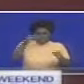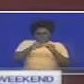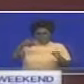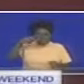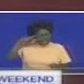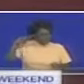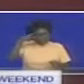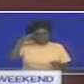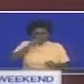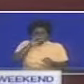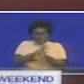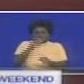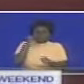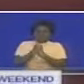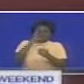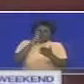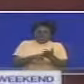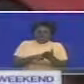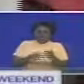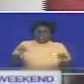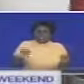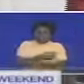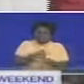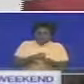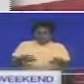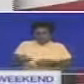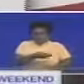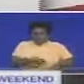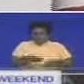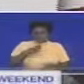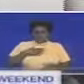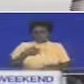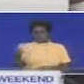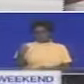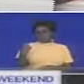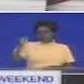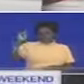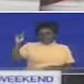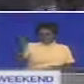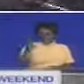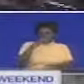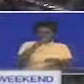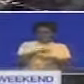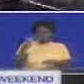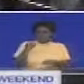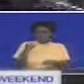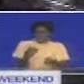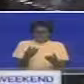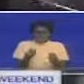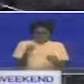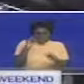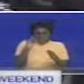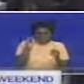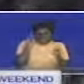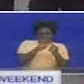is to cripple our economy. In the recent past, Kenya has been a soft target for terrorists, and questions